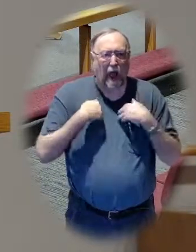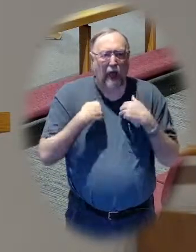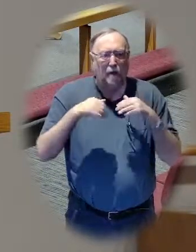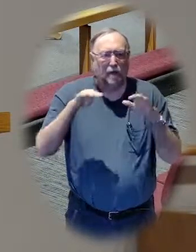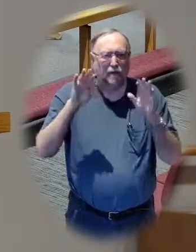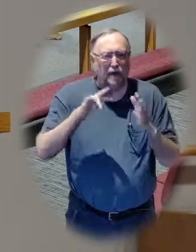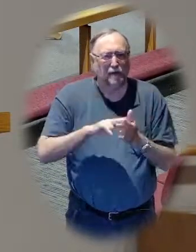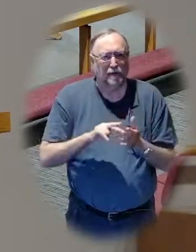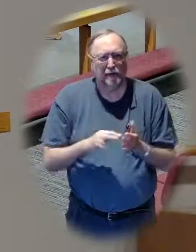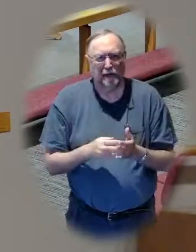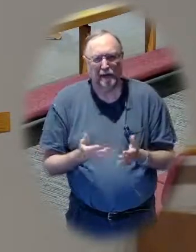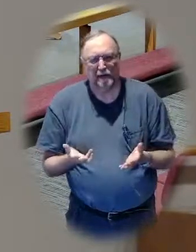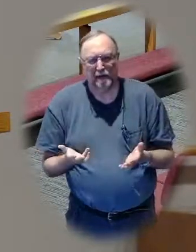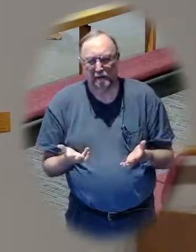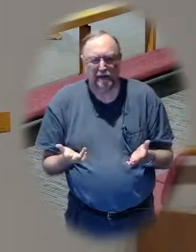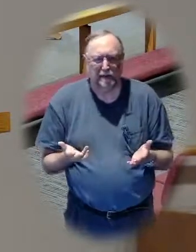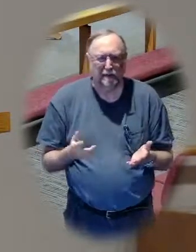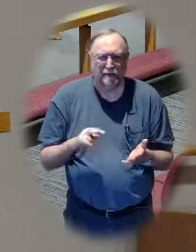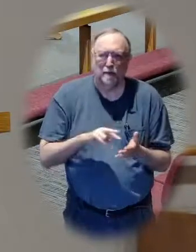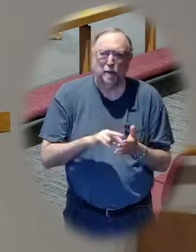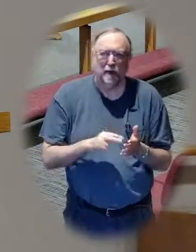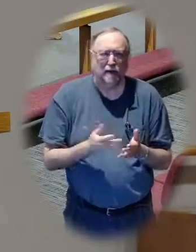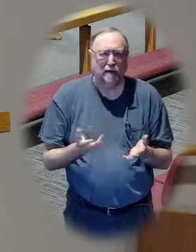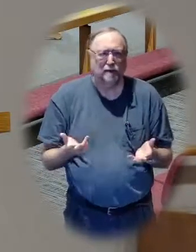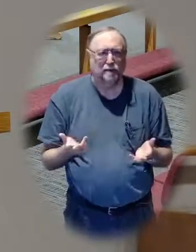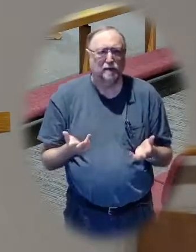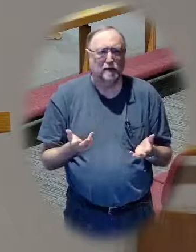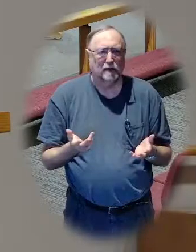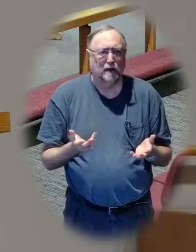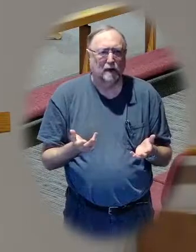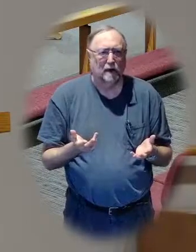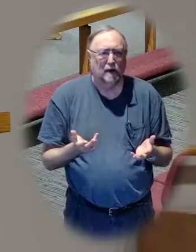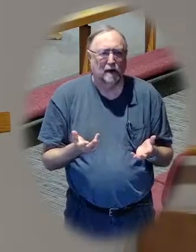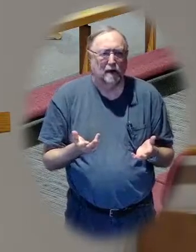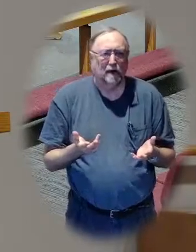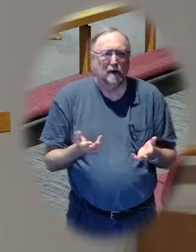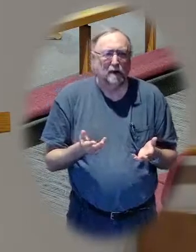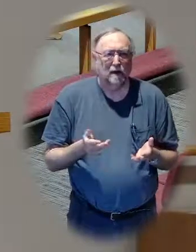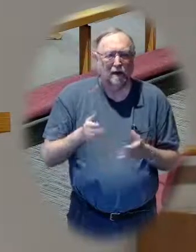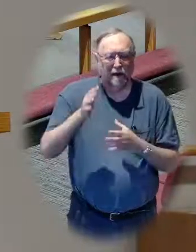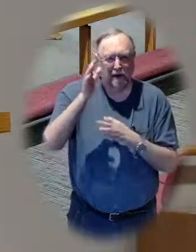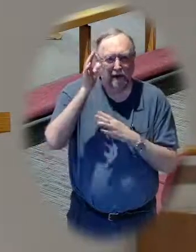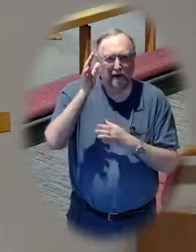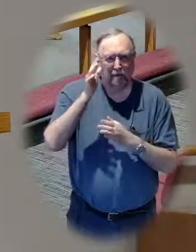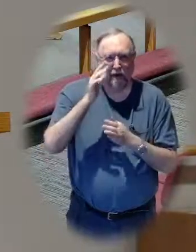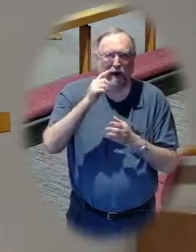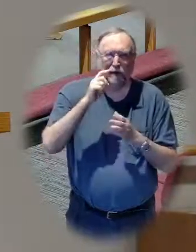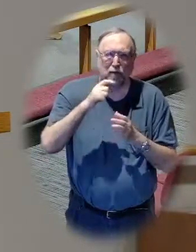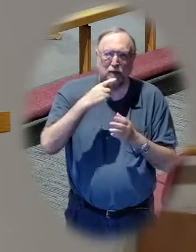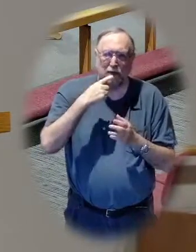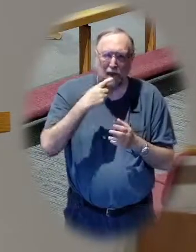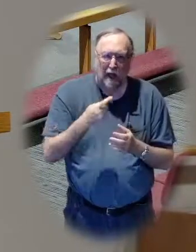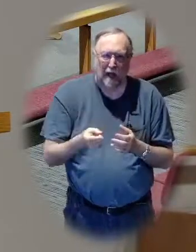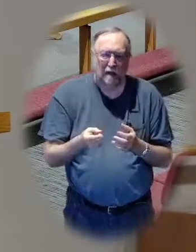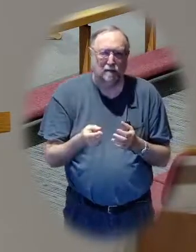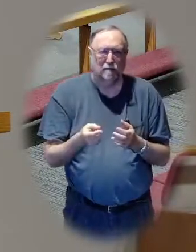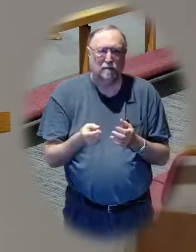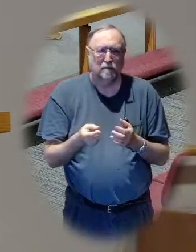Yeah. What does this mean? And the dads were supposed to answer them.